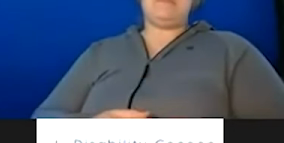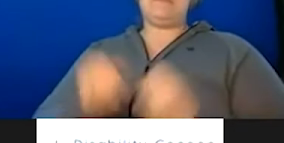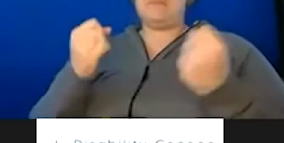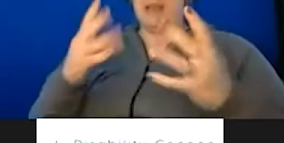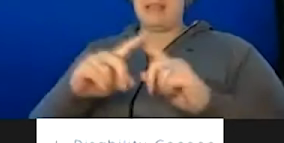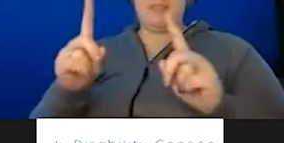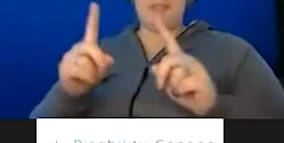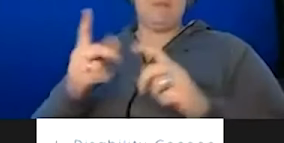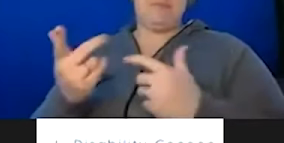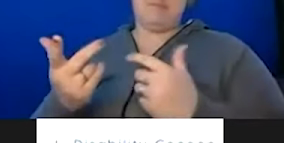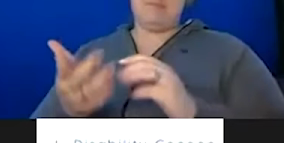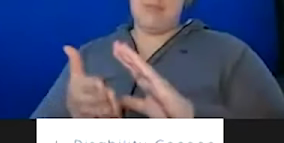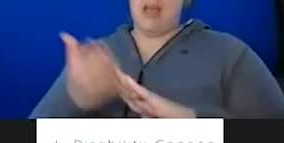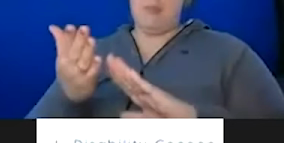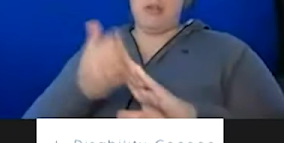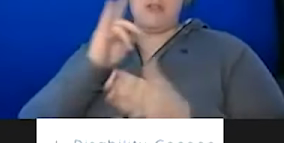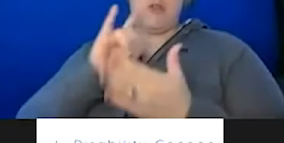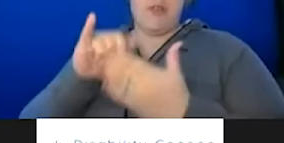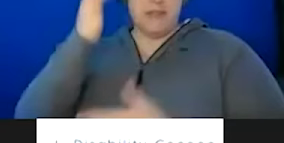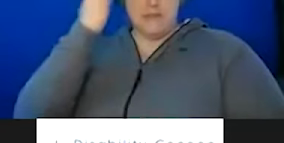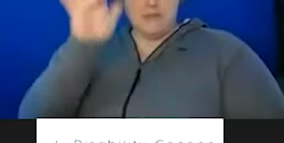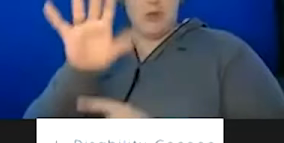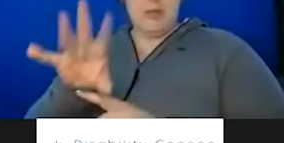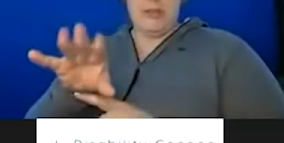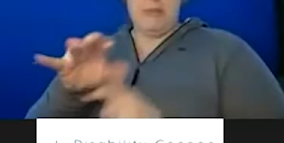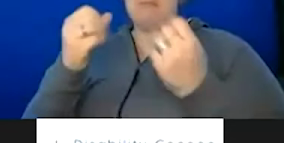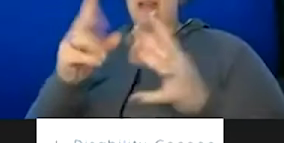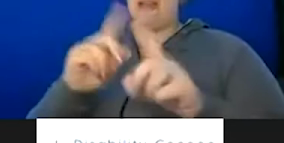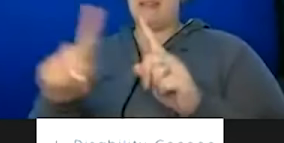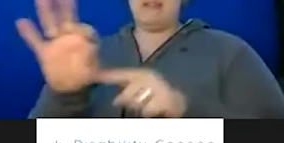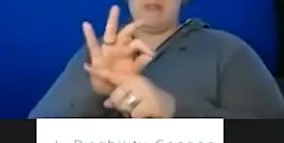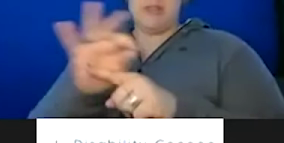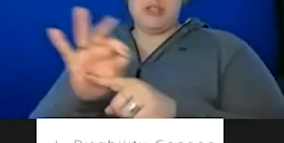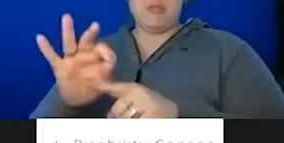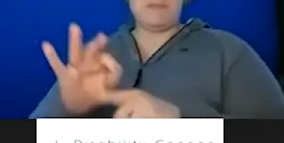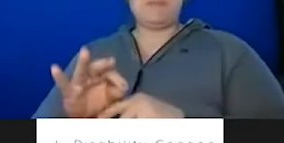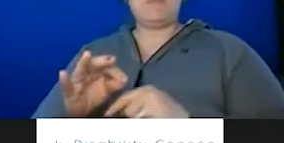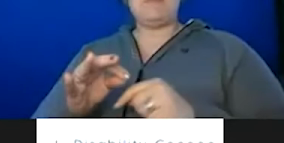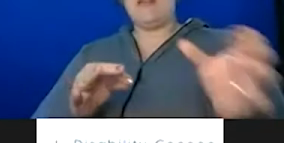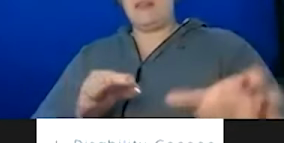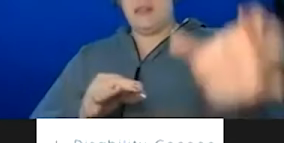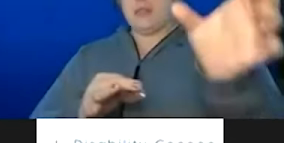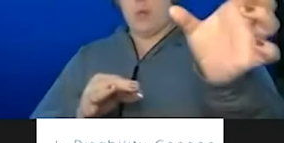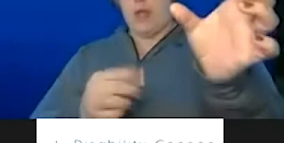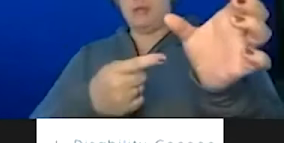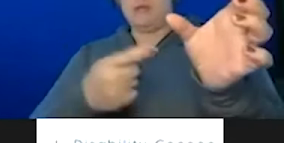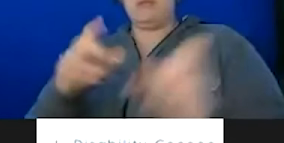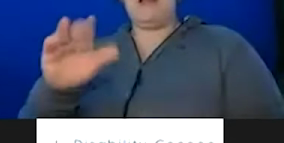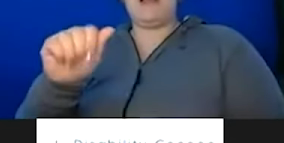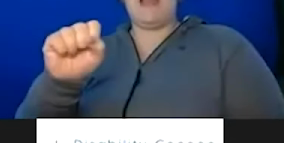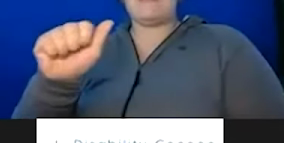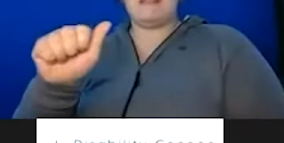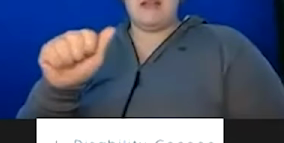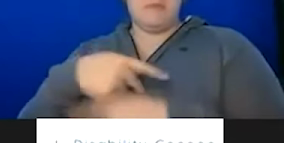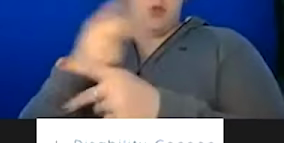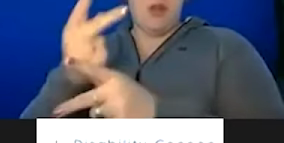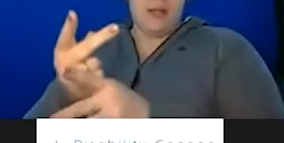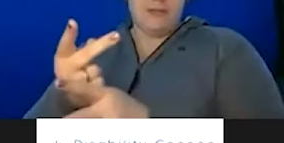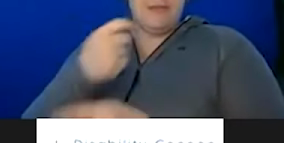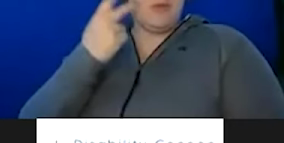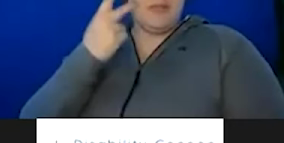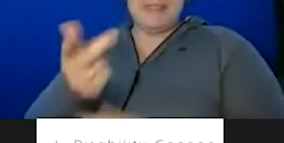go on. Now, this one again is the CASA product. So you can tell that we're a really big fan